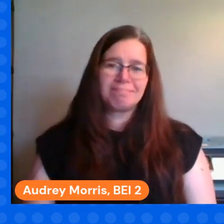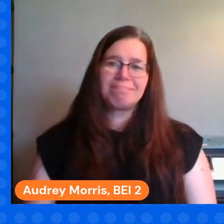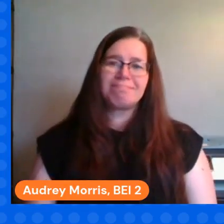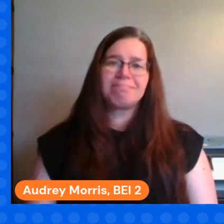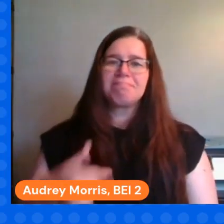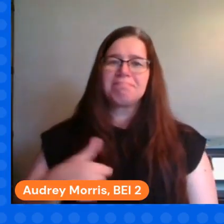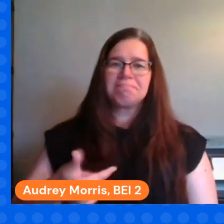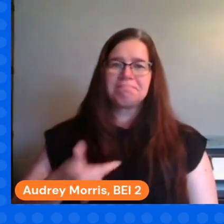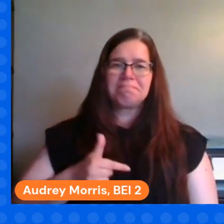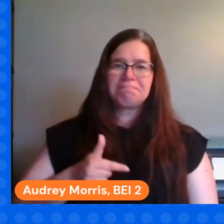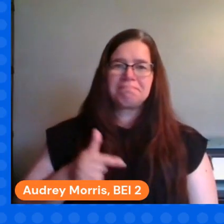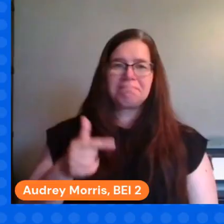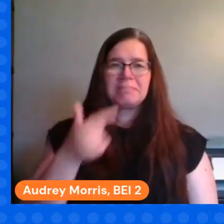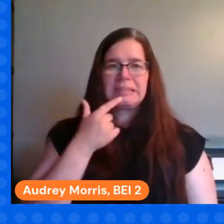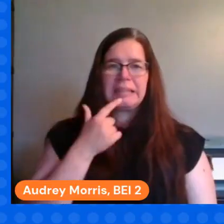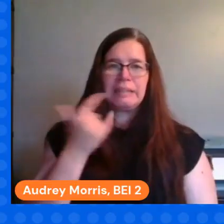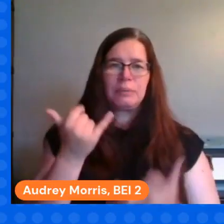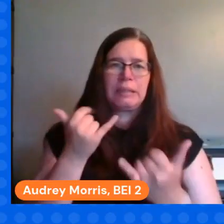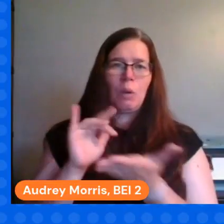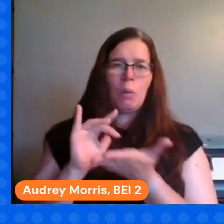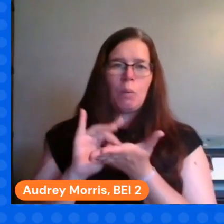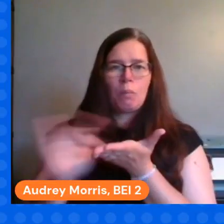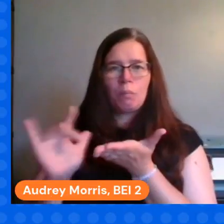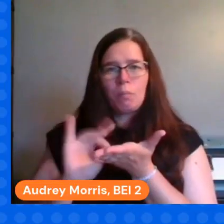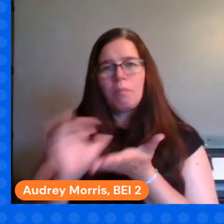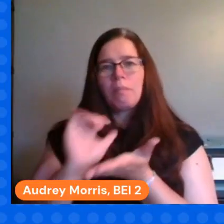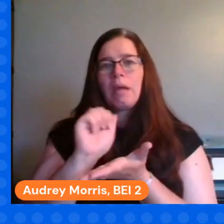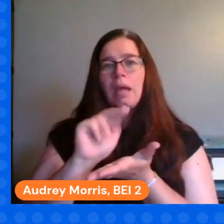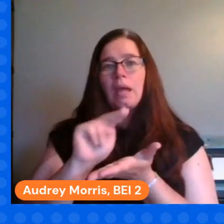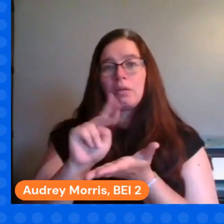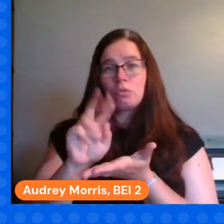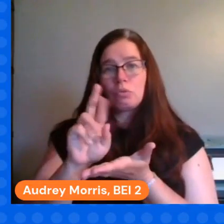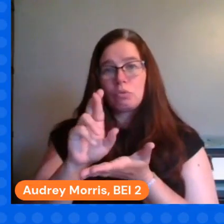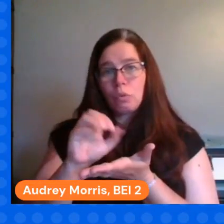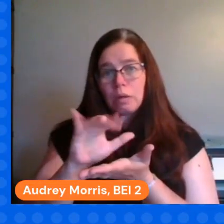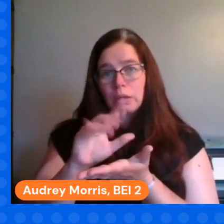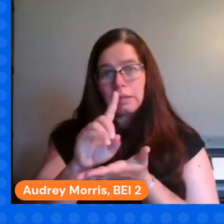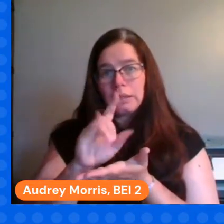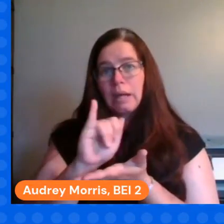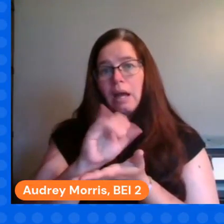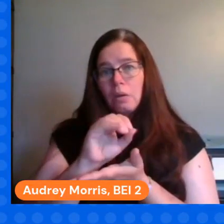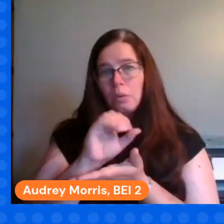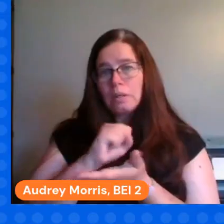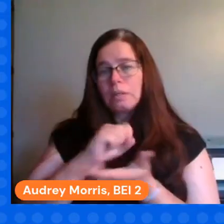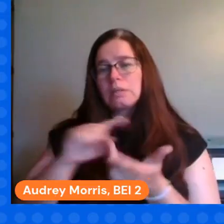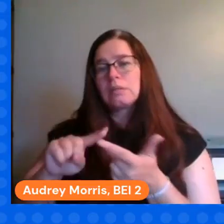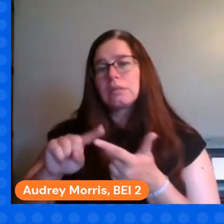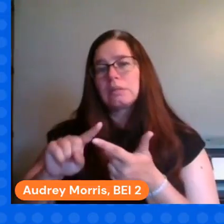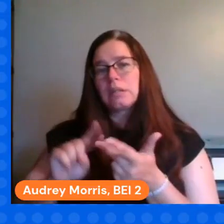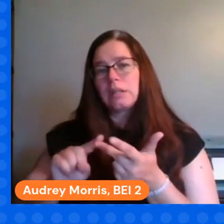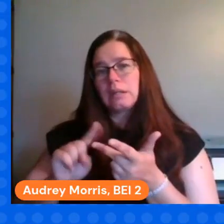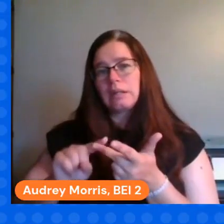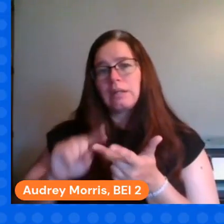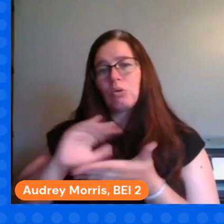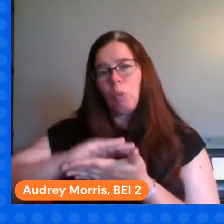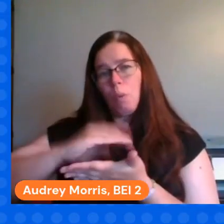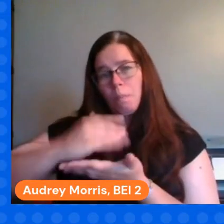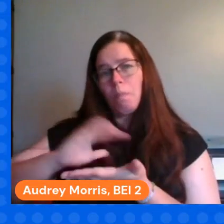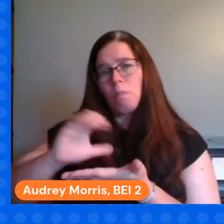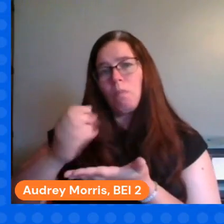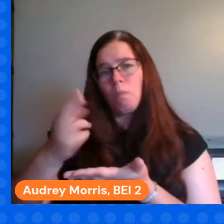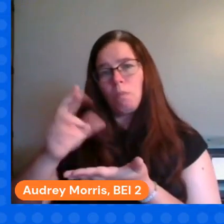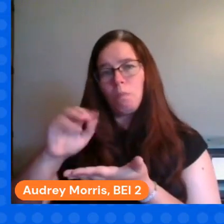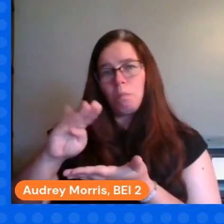just mobile devices, so Android, iOS, and then Chromebooks because they can run Android apps. We haven't yet started to think about how we might